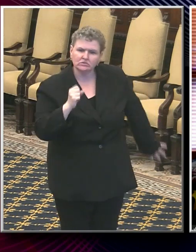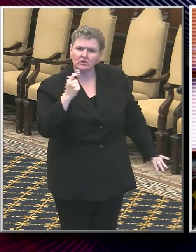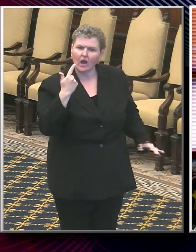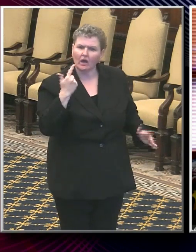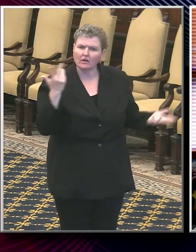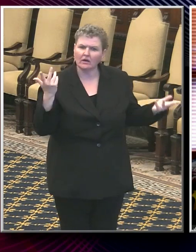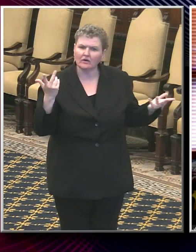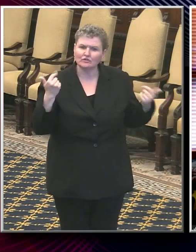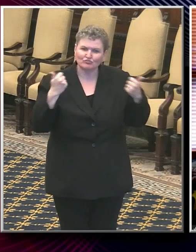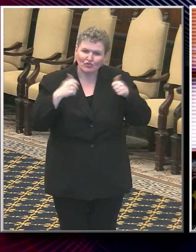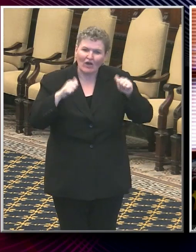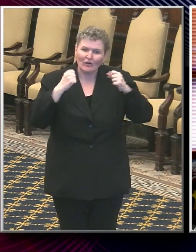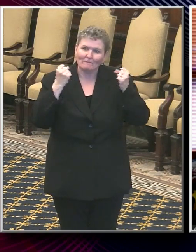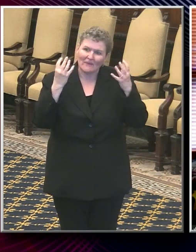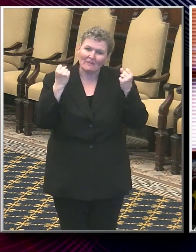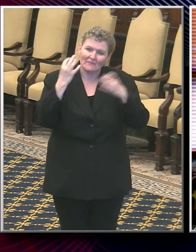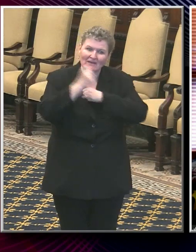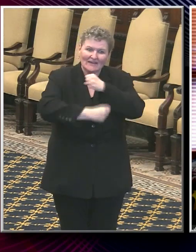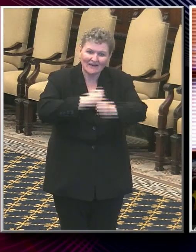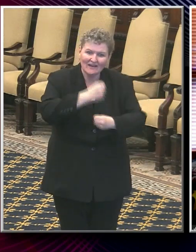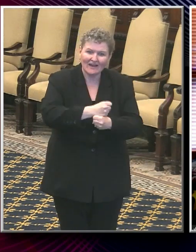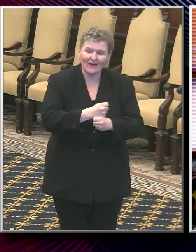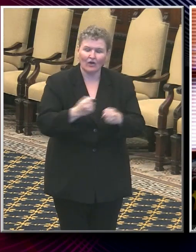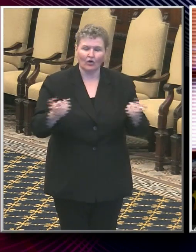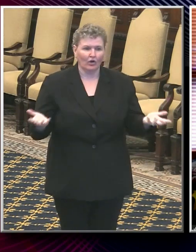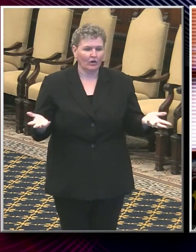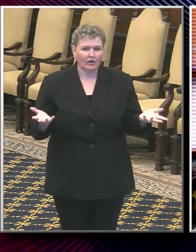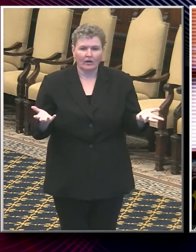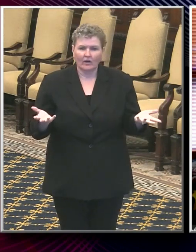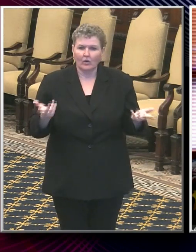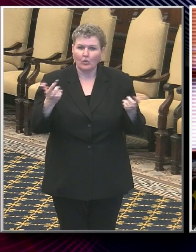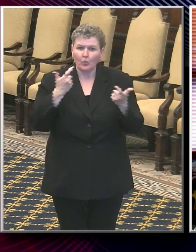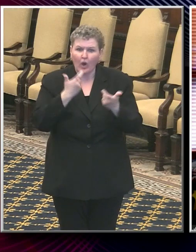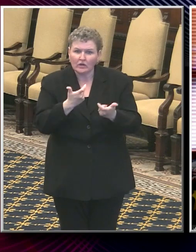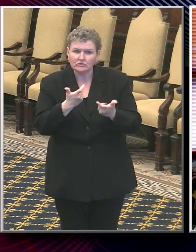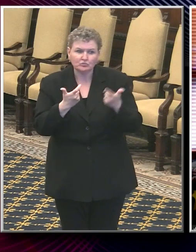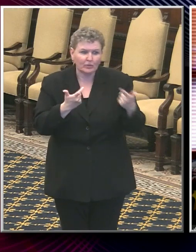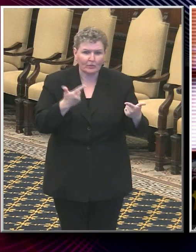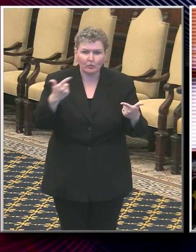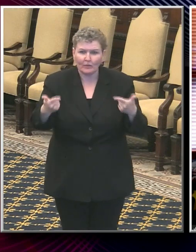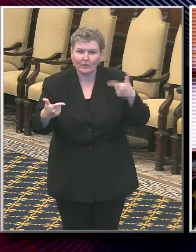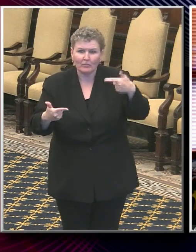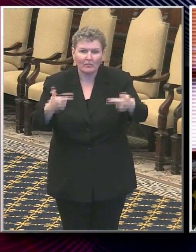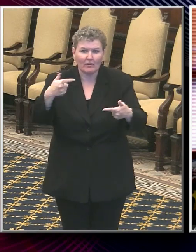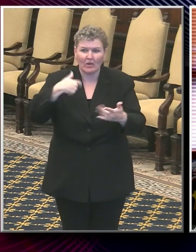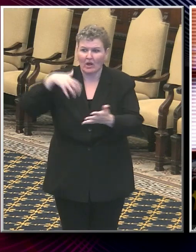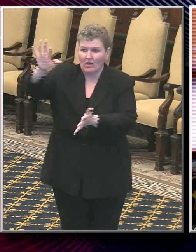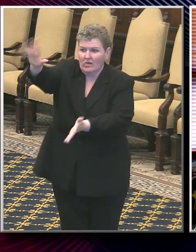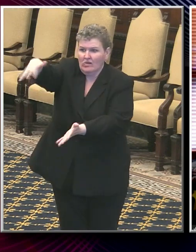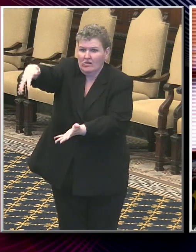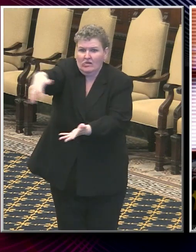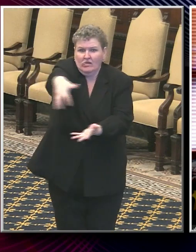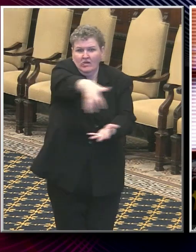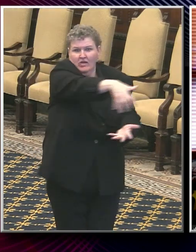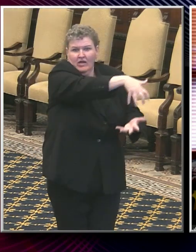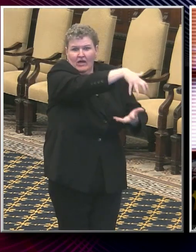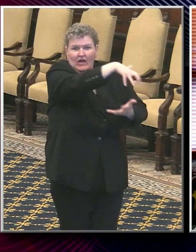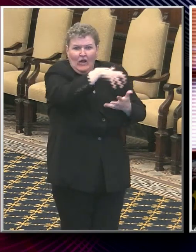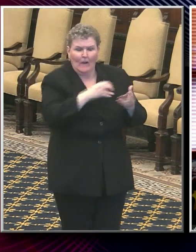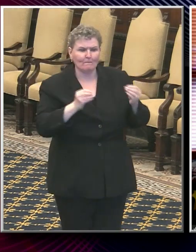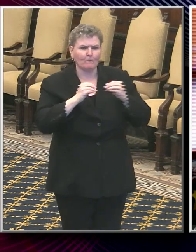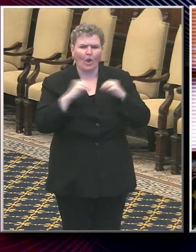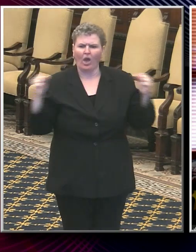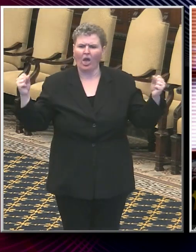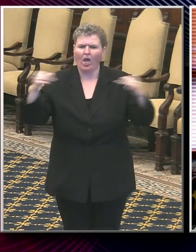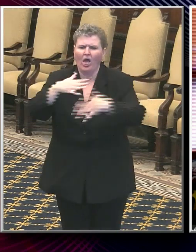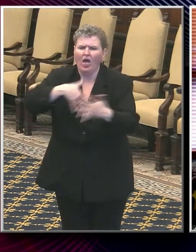soon as we increase the number of weapons that we confiscate, more weapons flow into the city, and we could use help from the federal